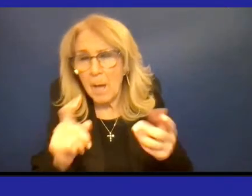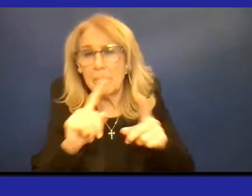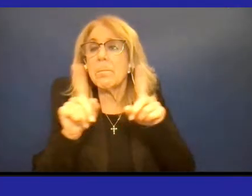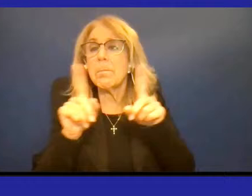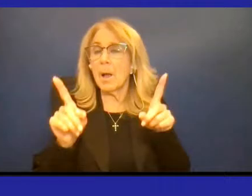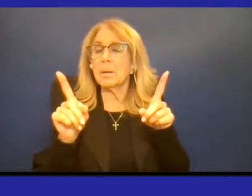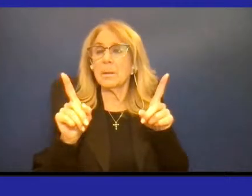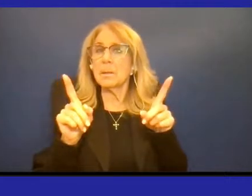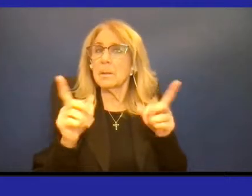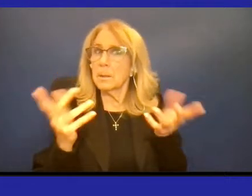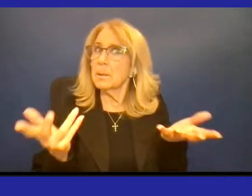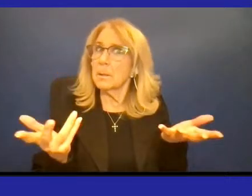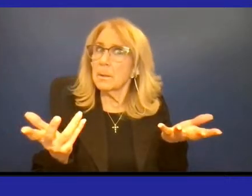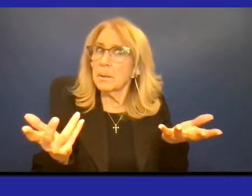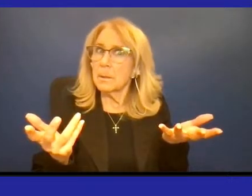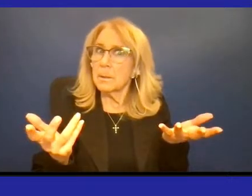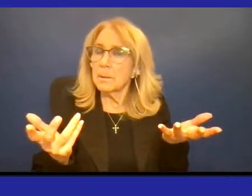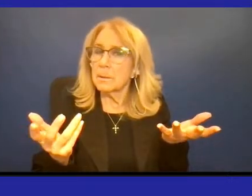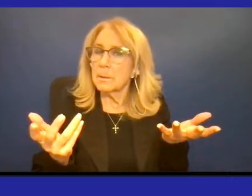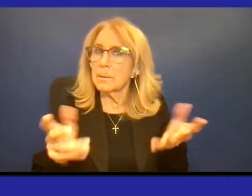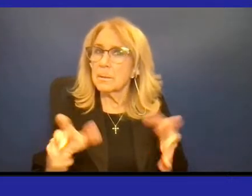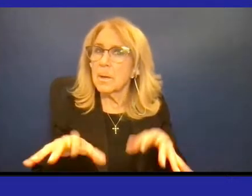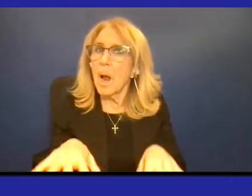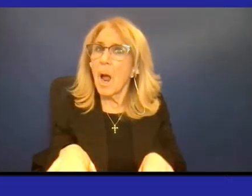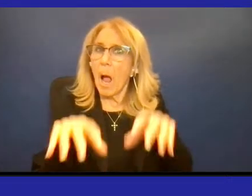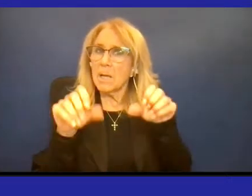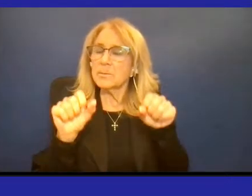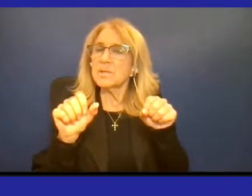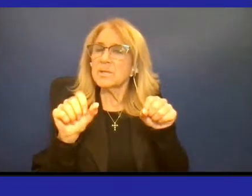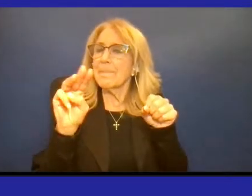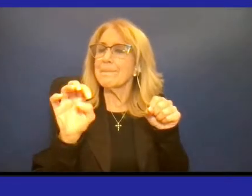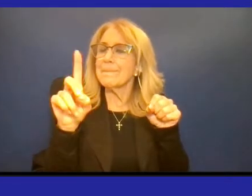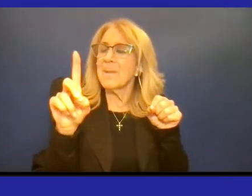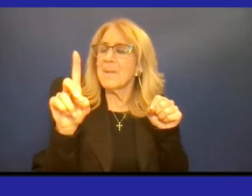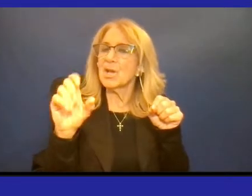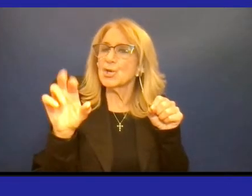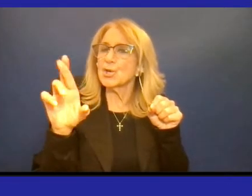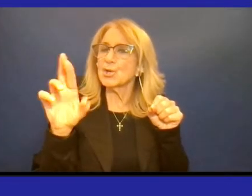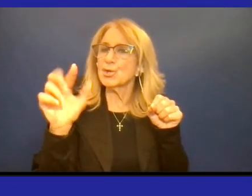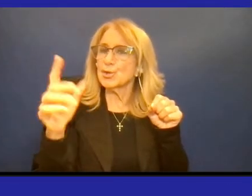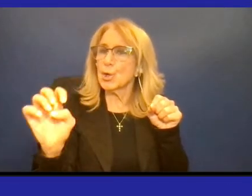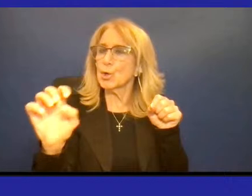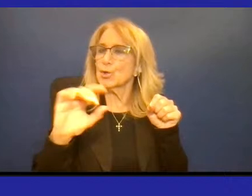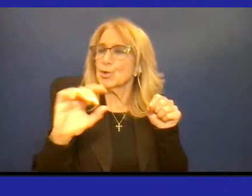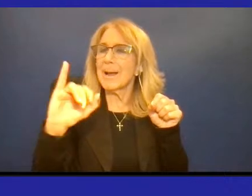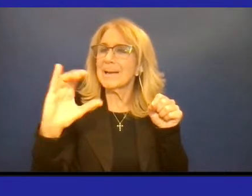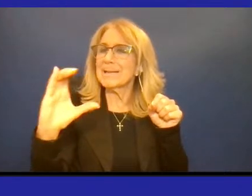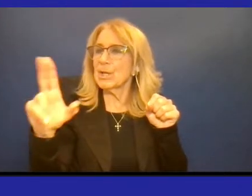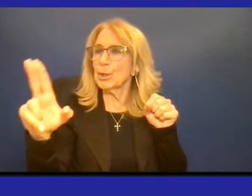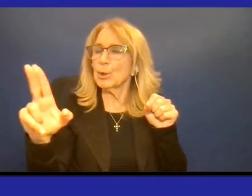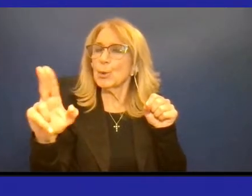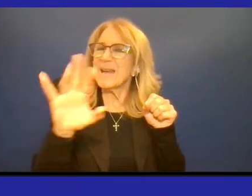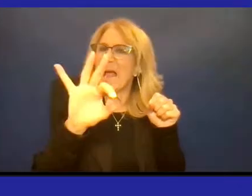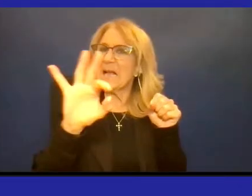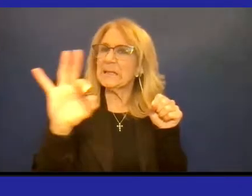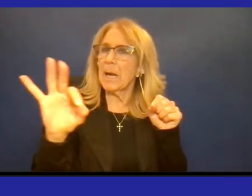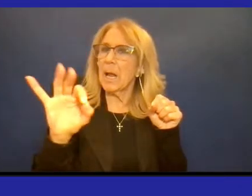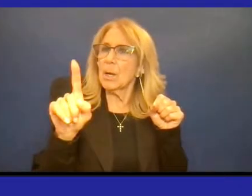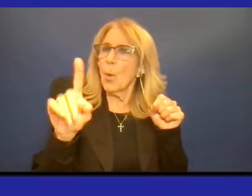right, occupancy of med-surg and ICUs that are 99, 100% across the